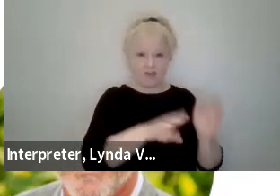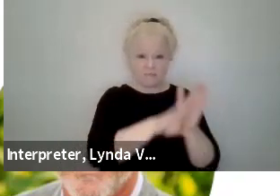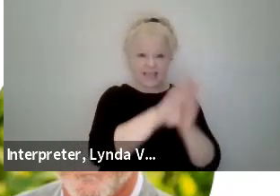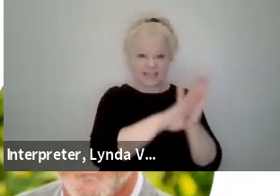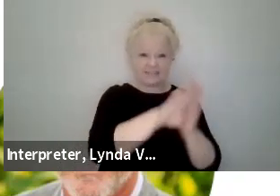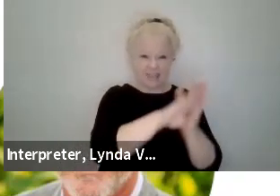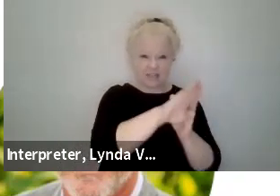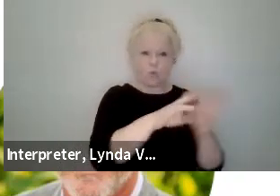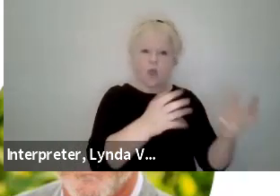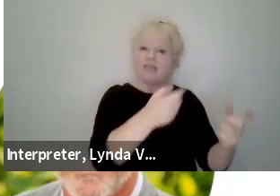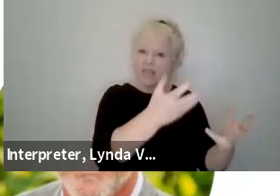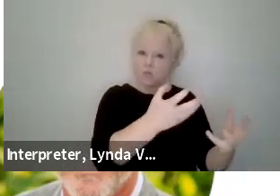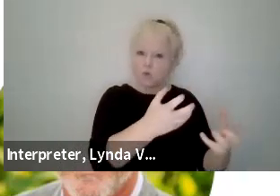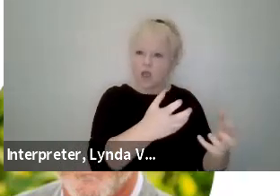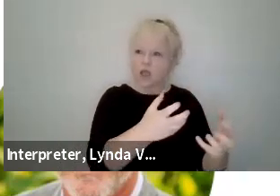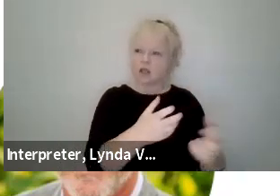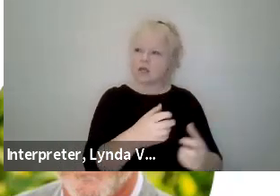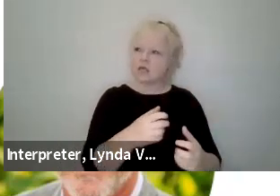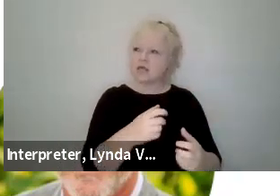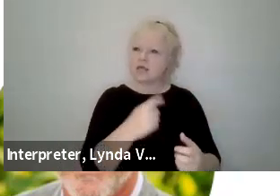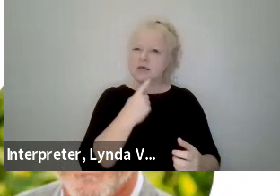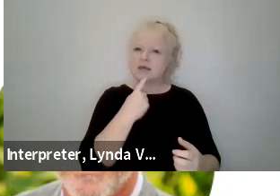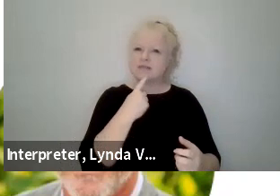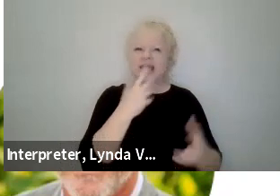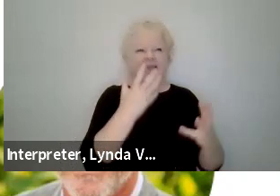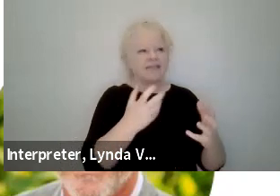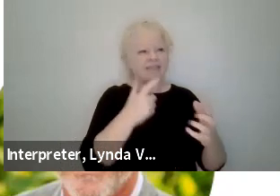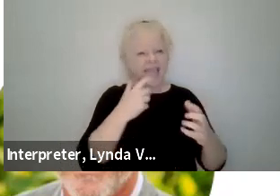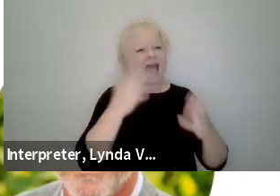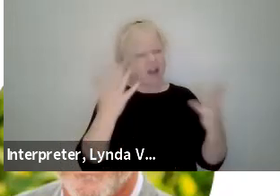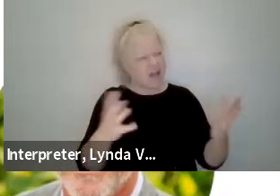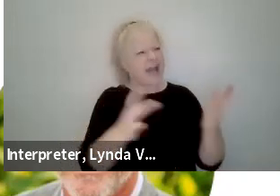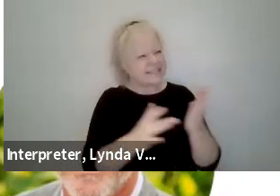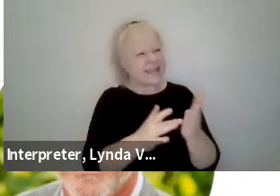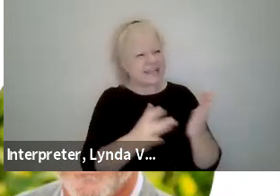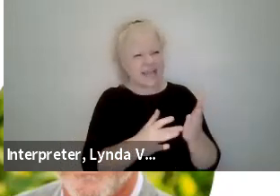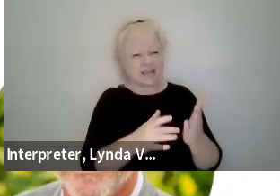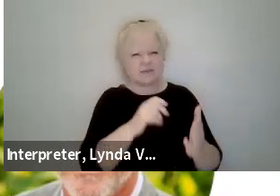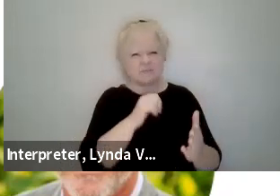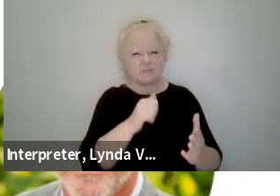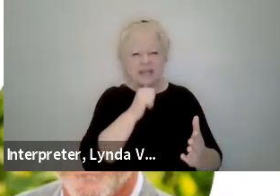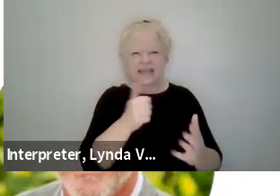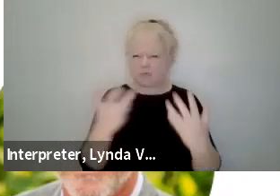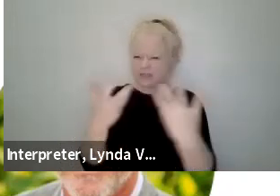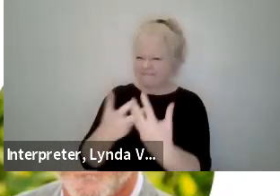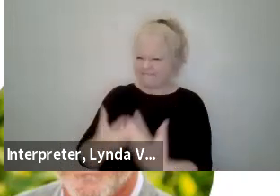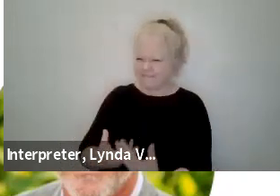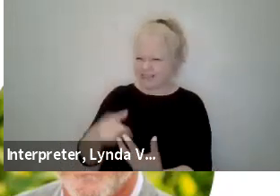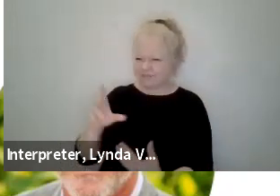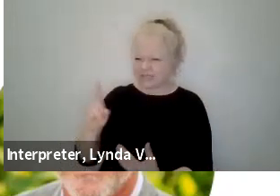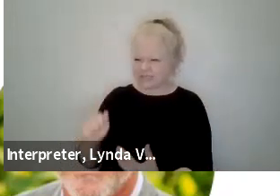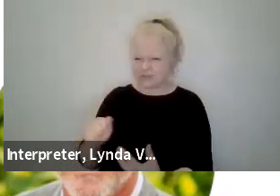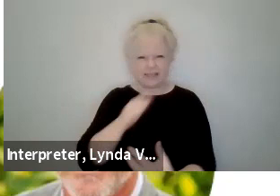looking for, I guess I'll call it that last 3 feet. They had a lot of technology, but it wasn't really customized and they weren't really able